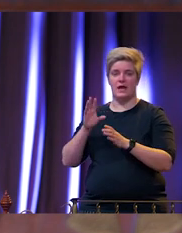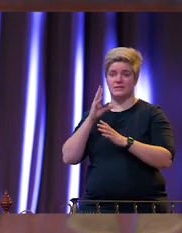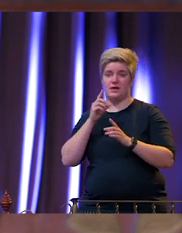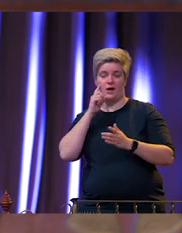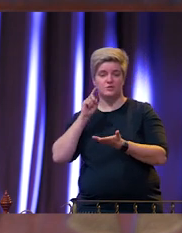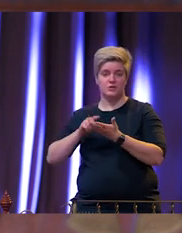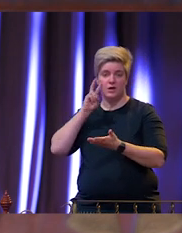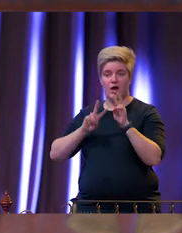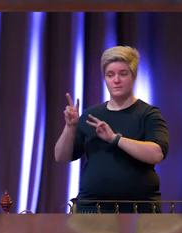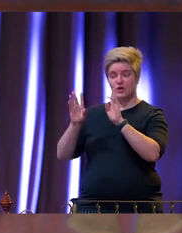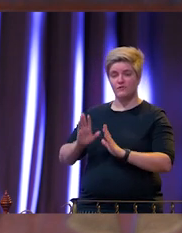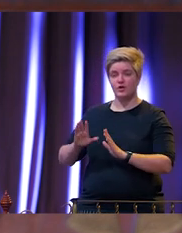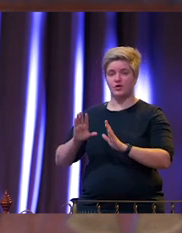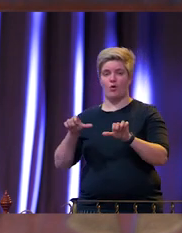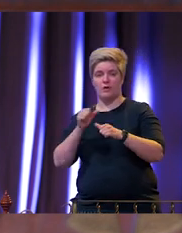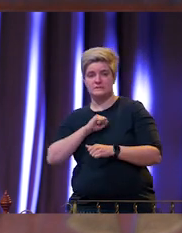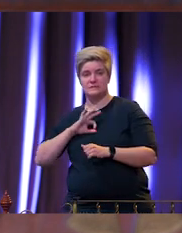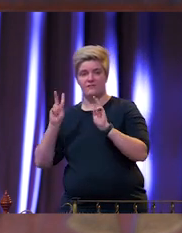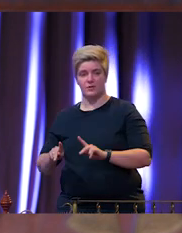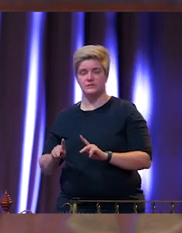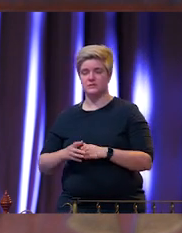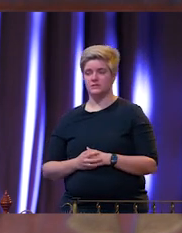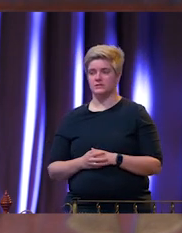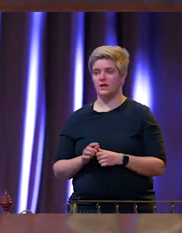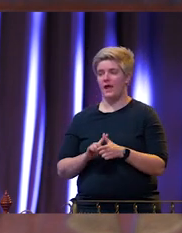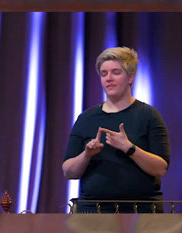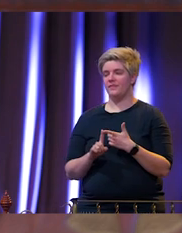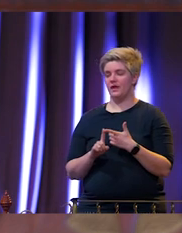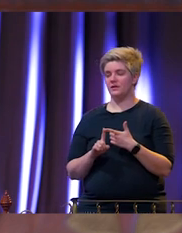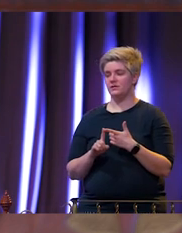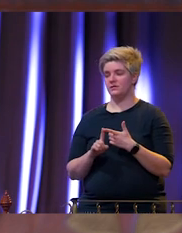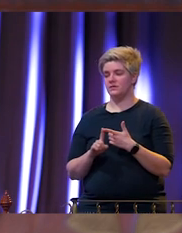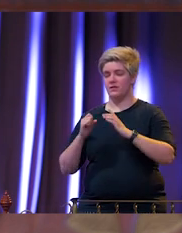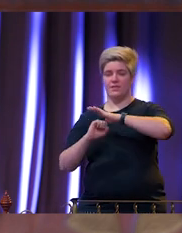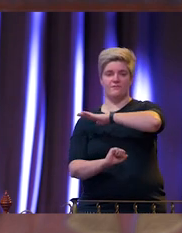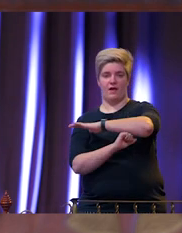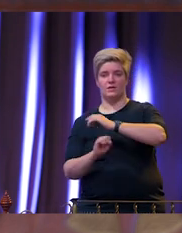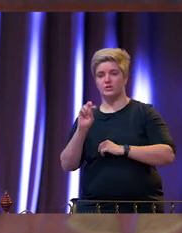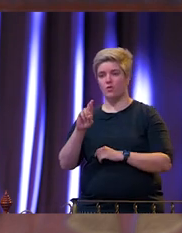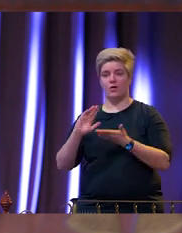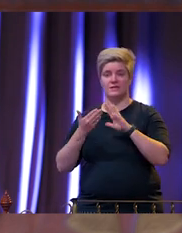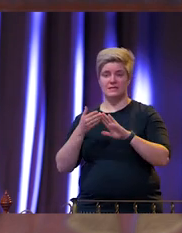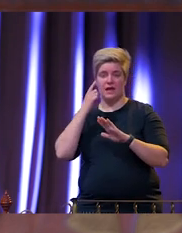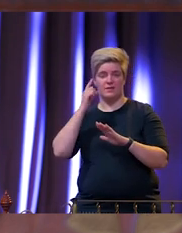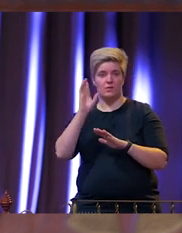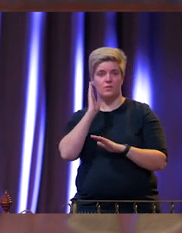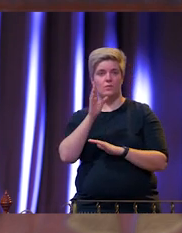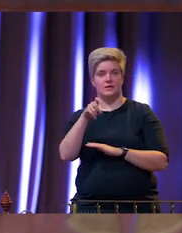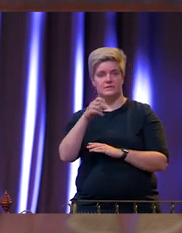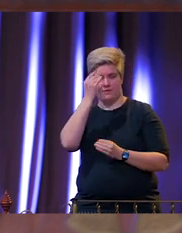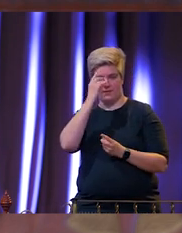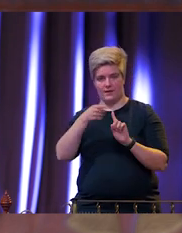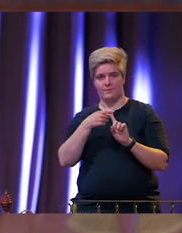staff person or an observer to a program or an organization. And then I think, you know, the foundation or